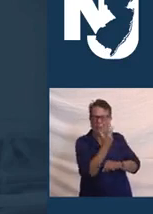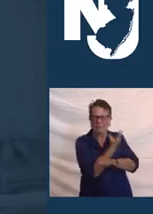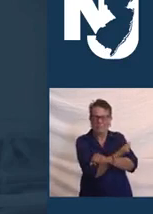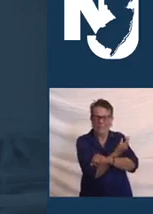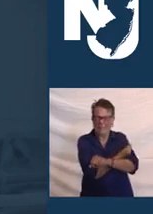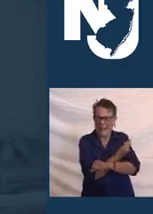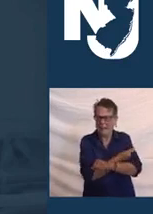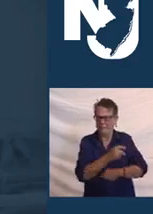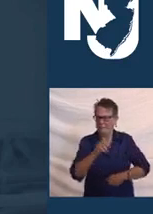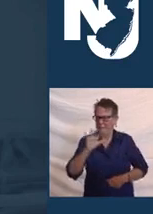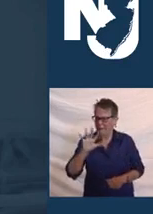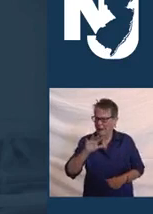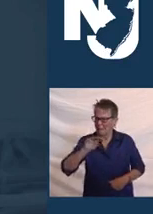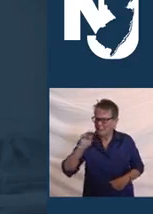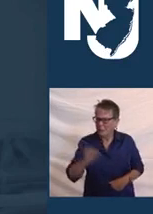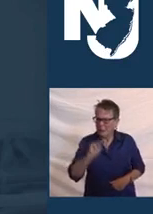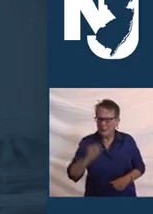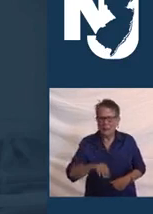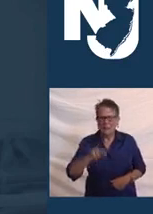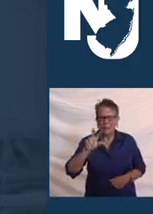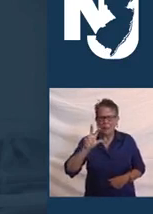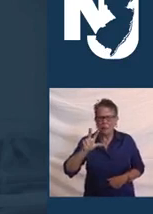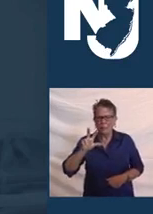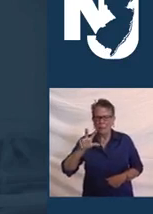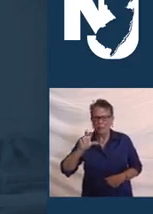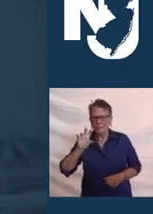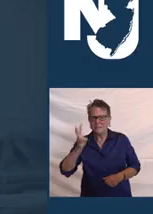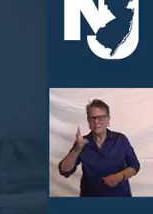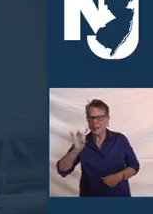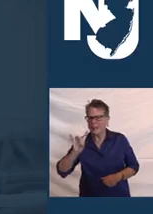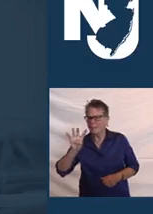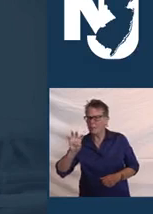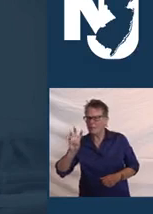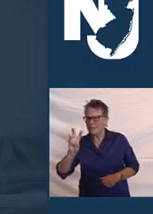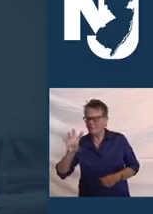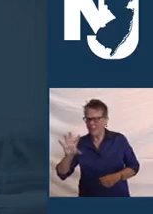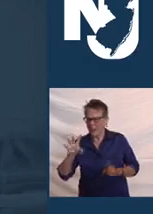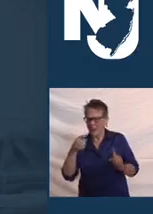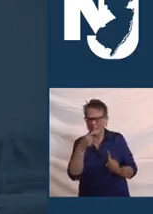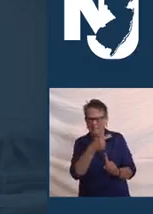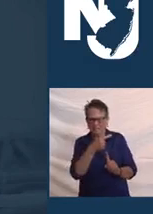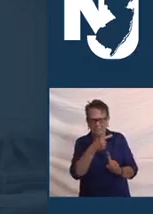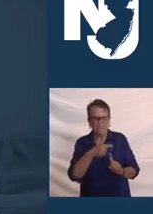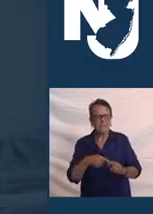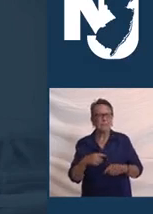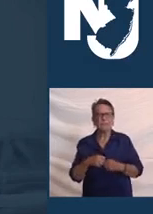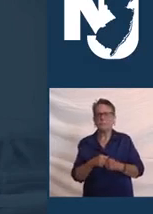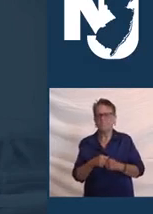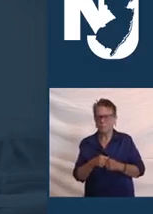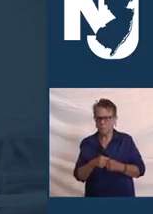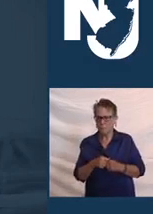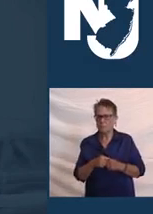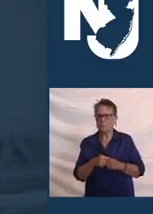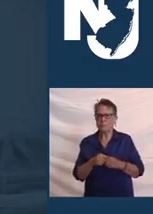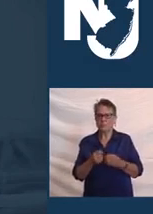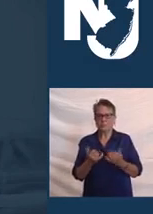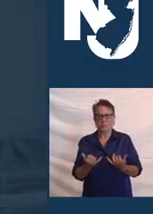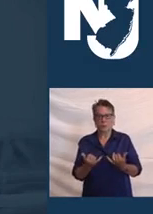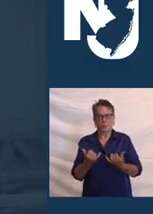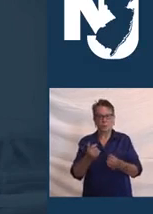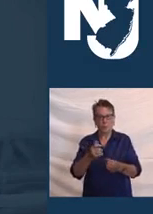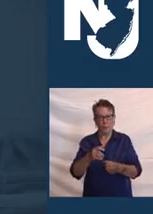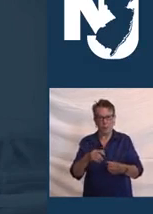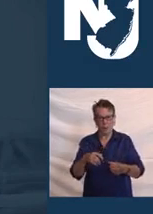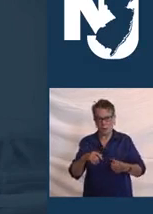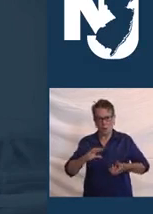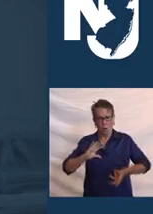or Moderna or the one shot from J&J by August 24. So first thing, we are reporting a total of